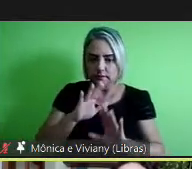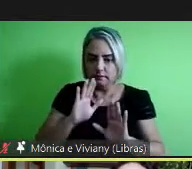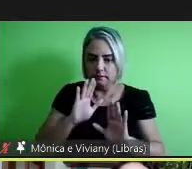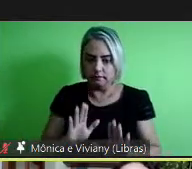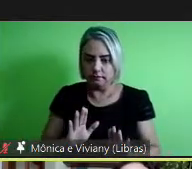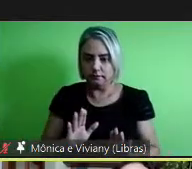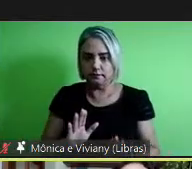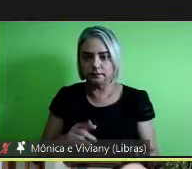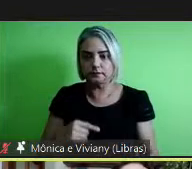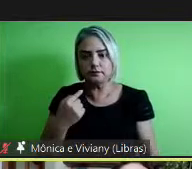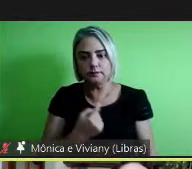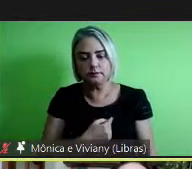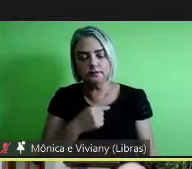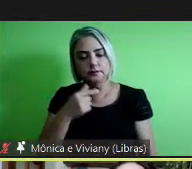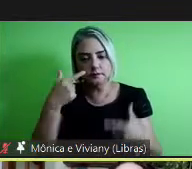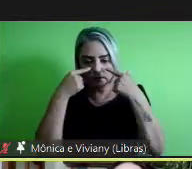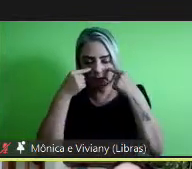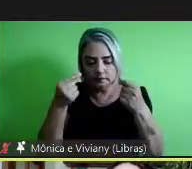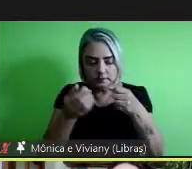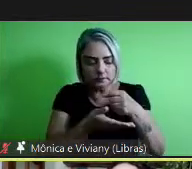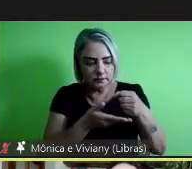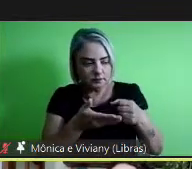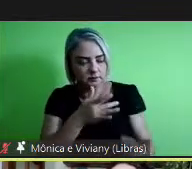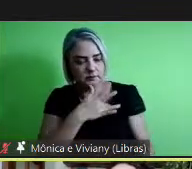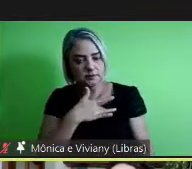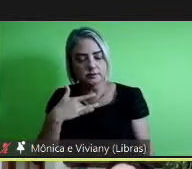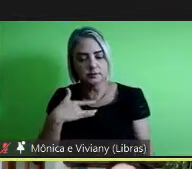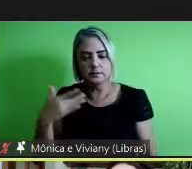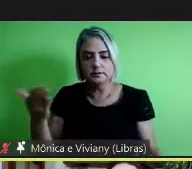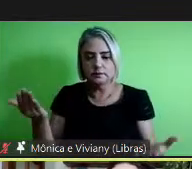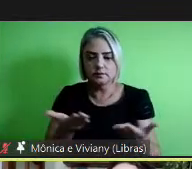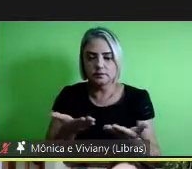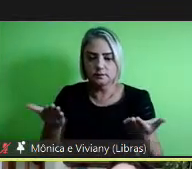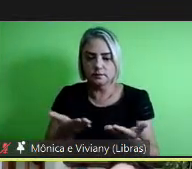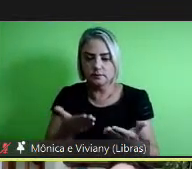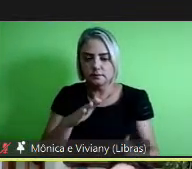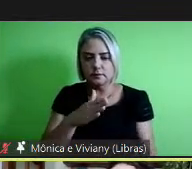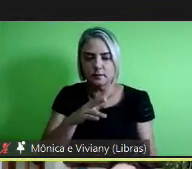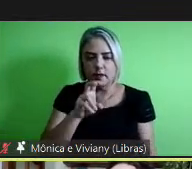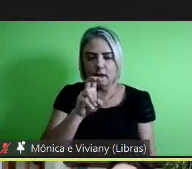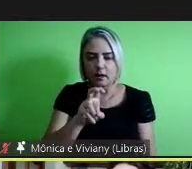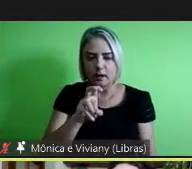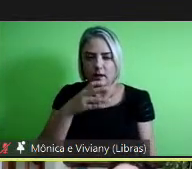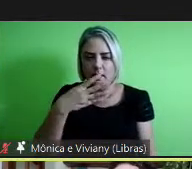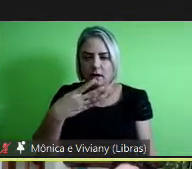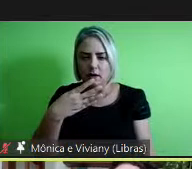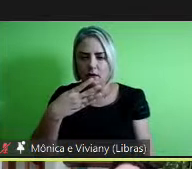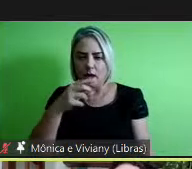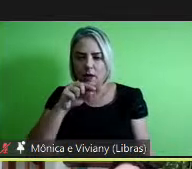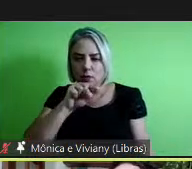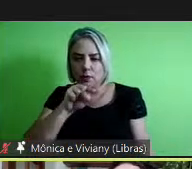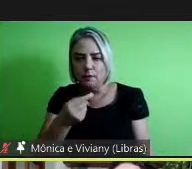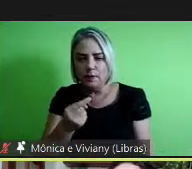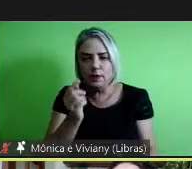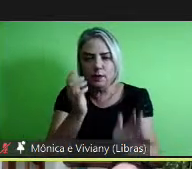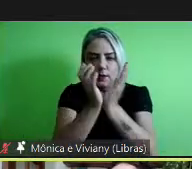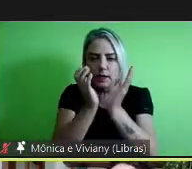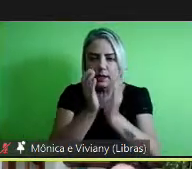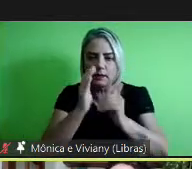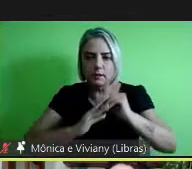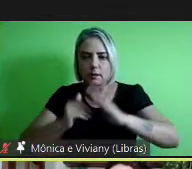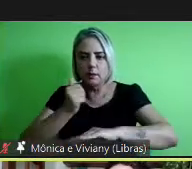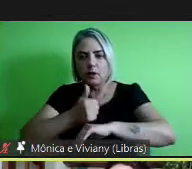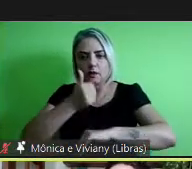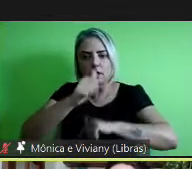country. So our primary care, healthcare attention, it has 54,000